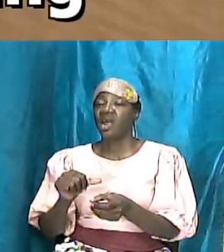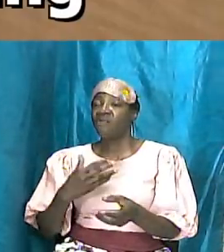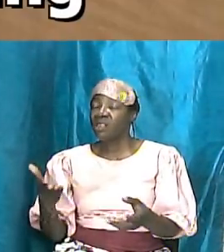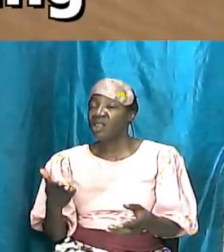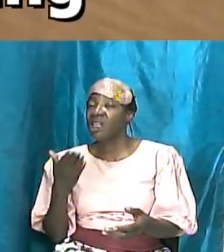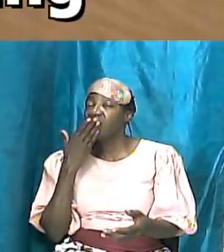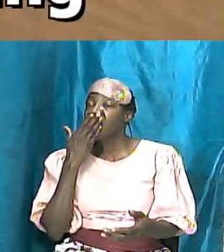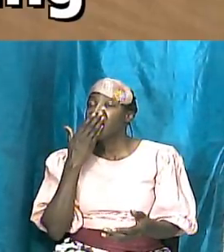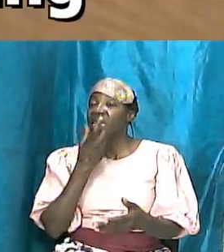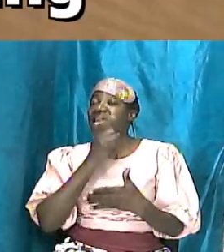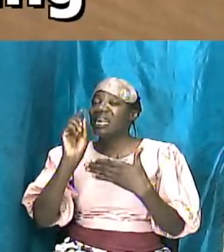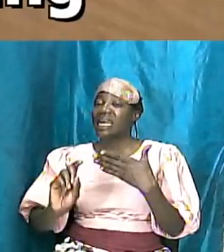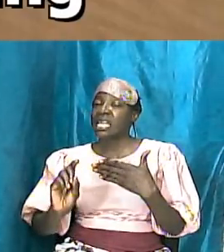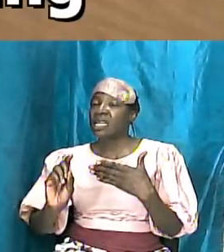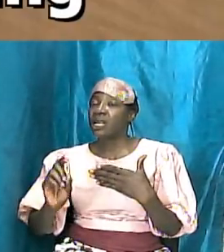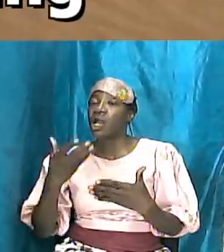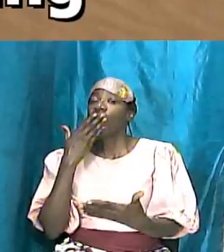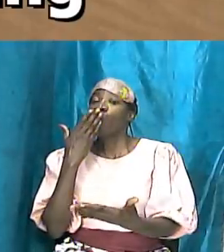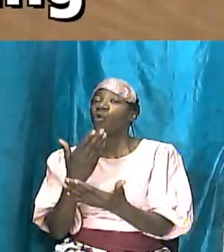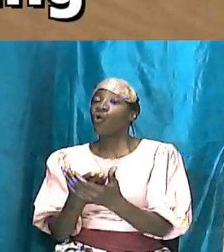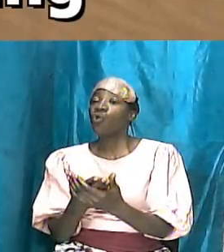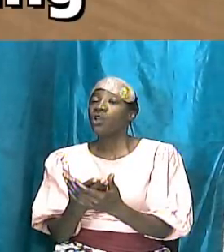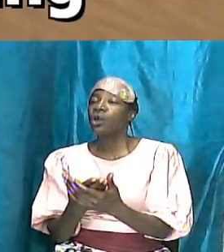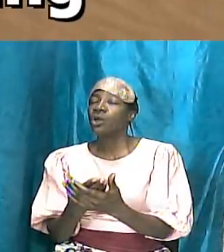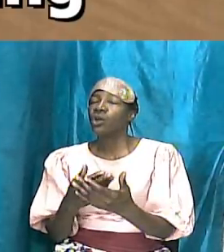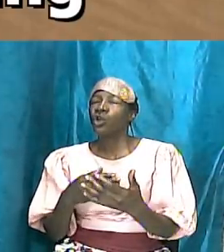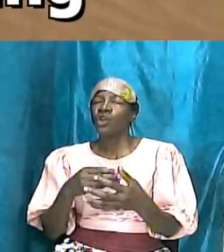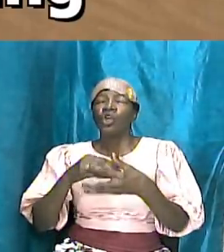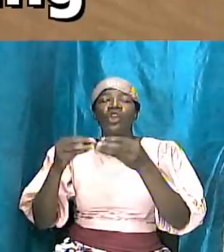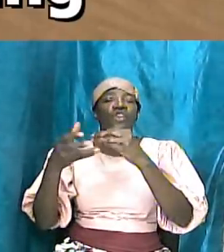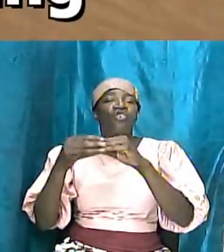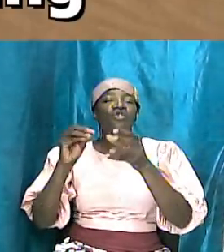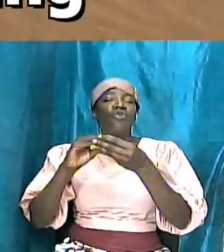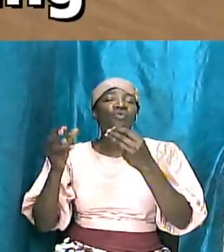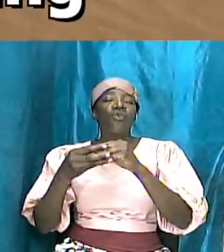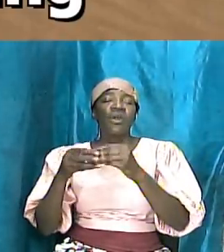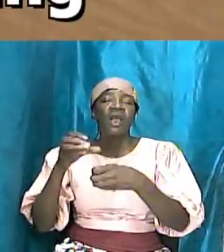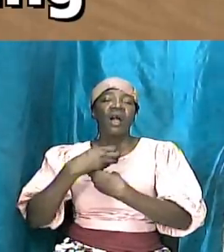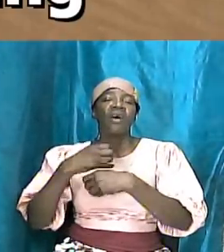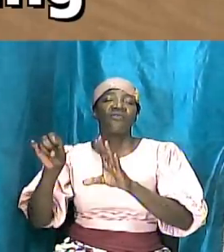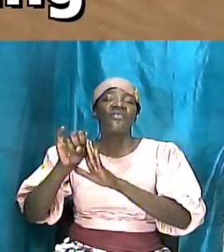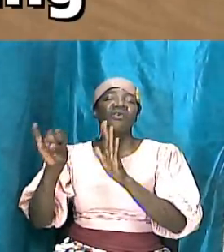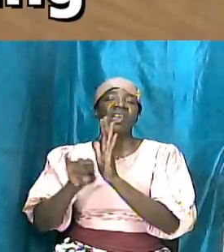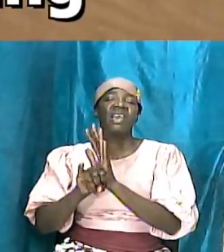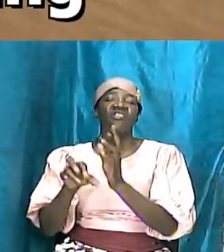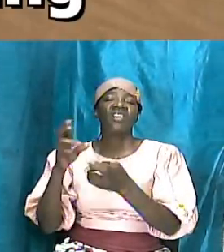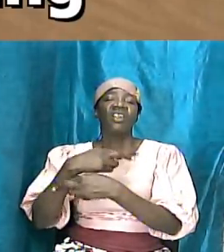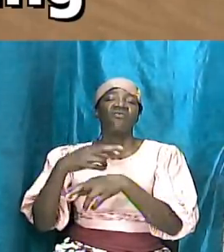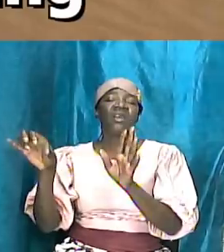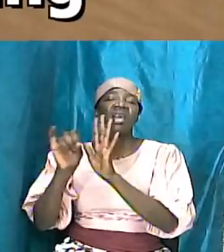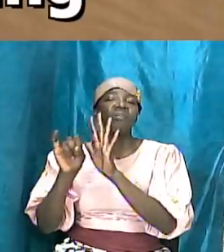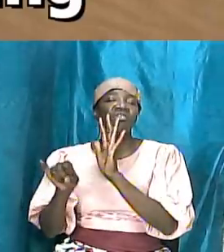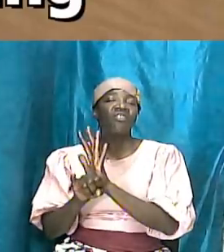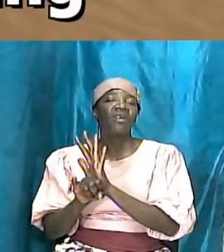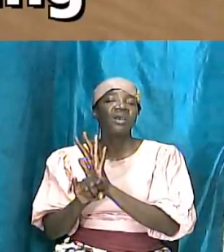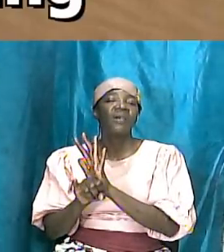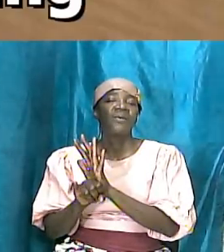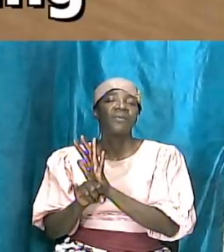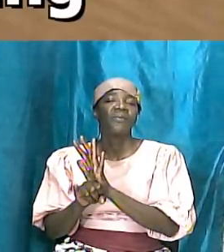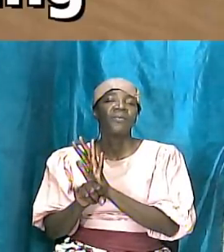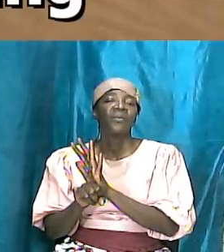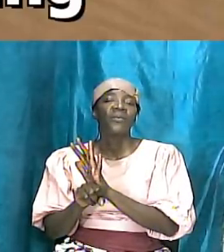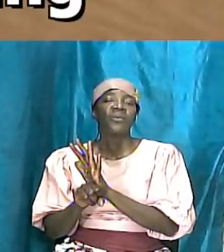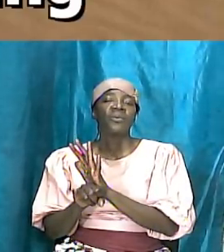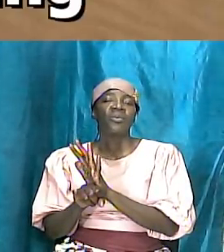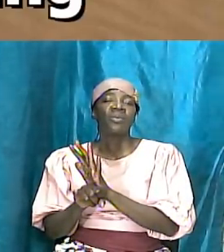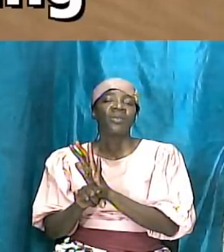was good. So that the story of creation and redemption, as I said